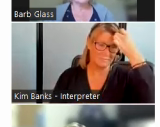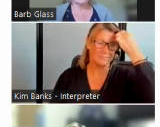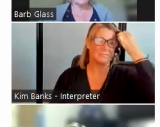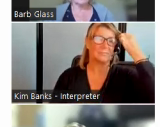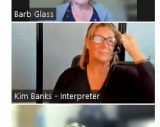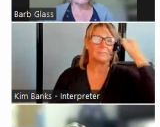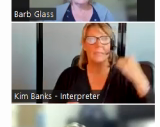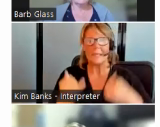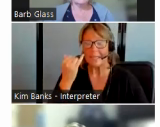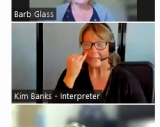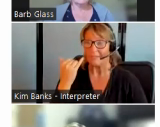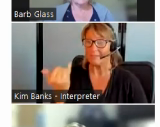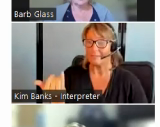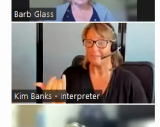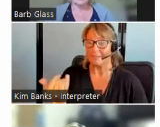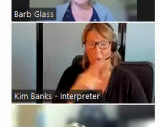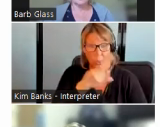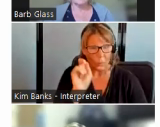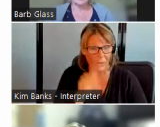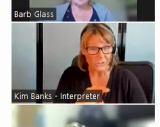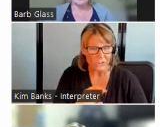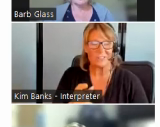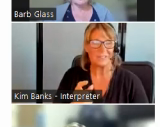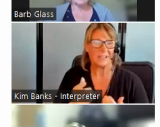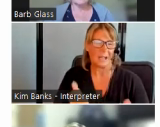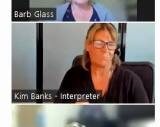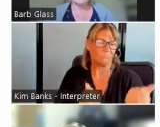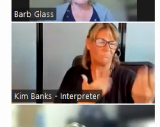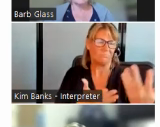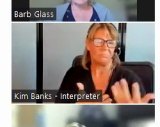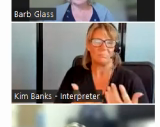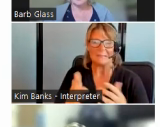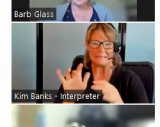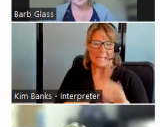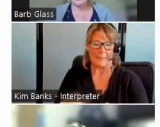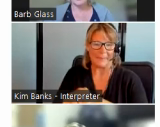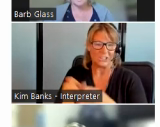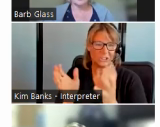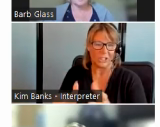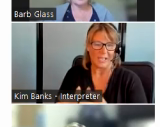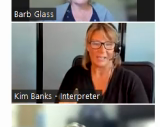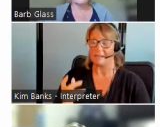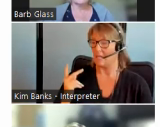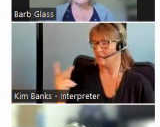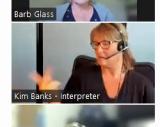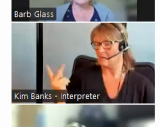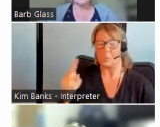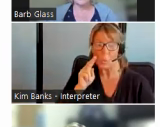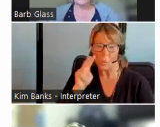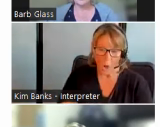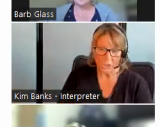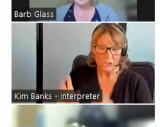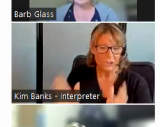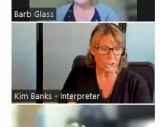If you have questions, you're welcome to also put them in the chat. And between us, Robin and I will monitor that